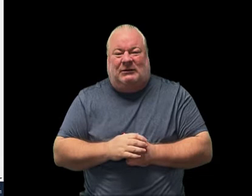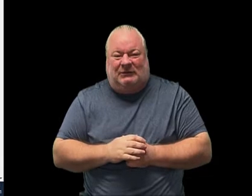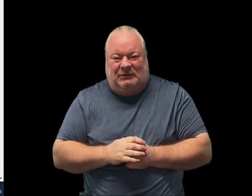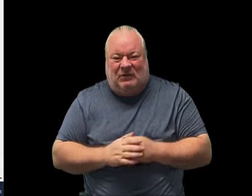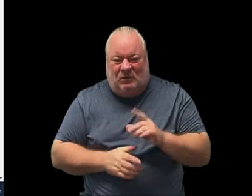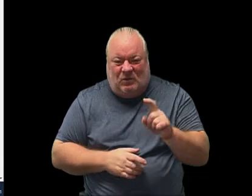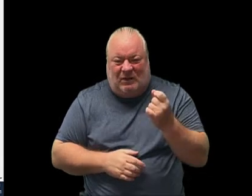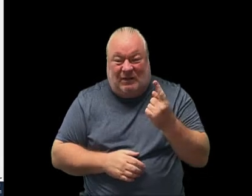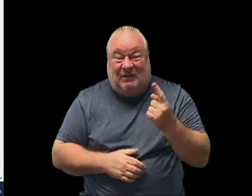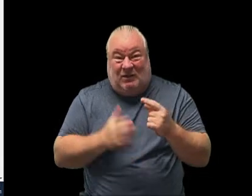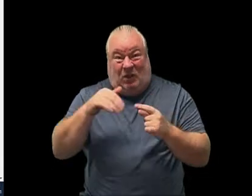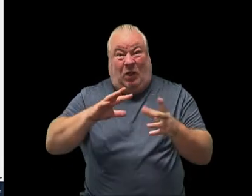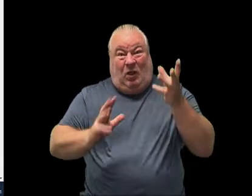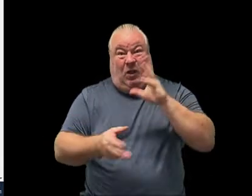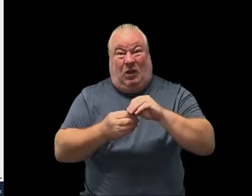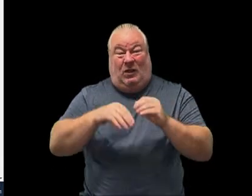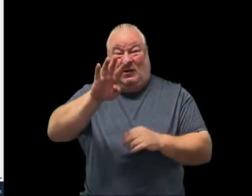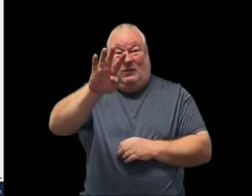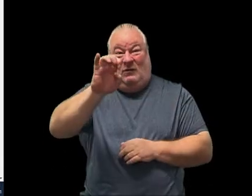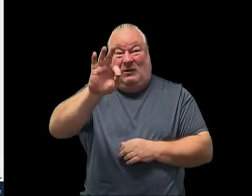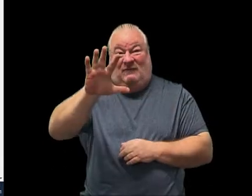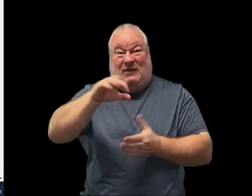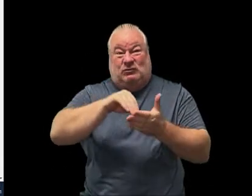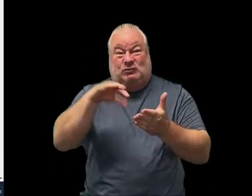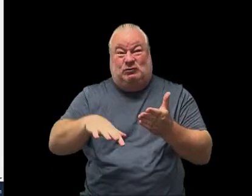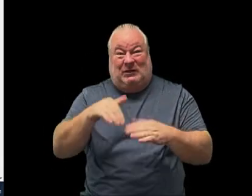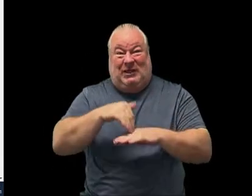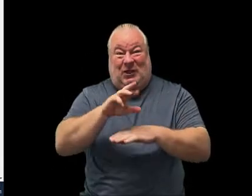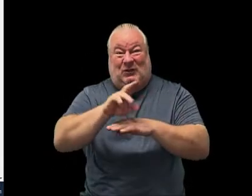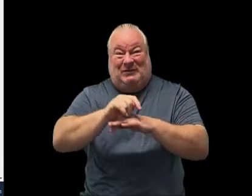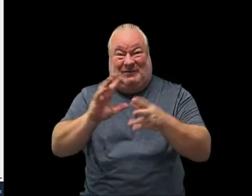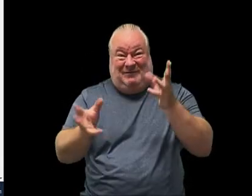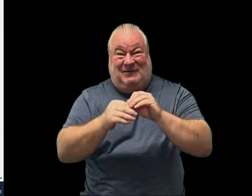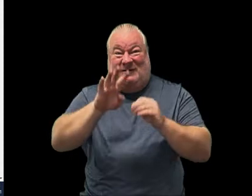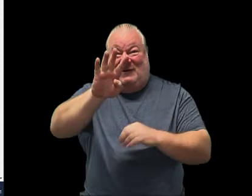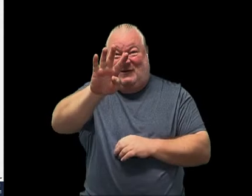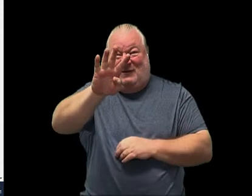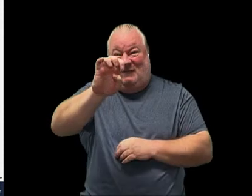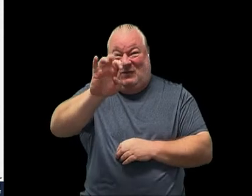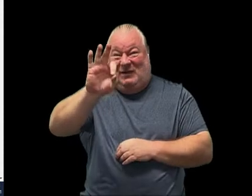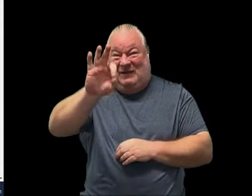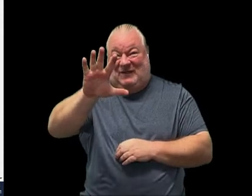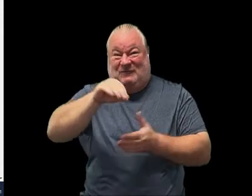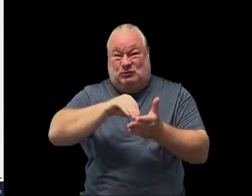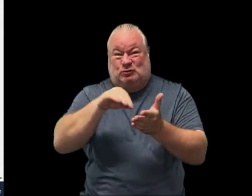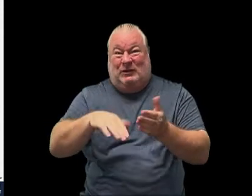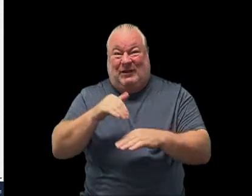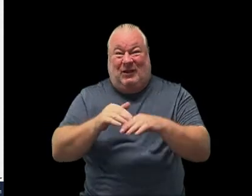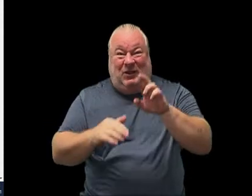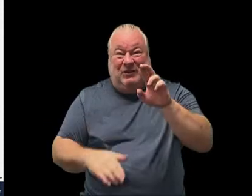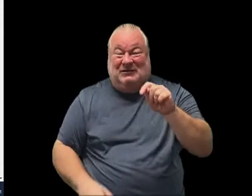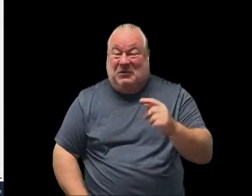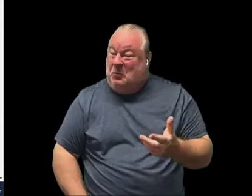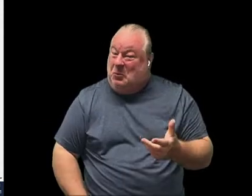we have 495 kiddos at RT. So we're just getting started.